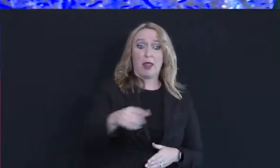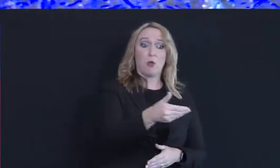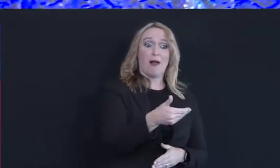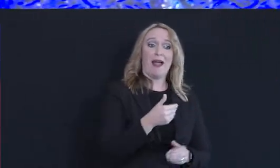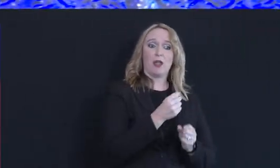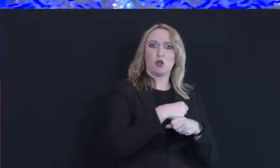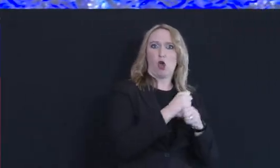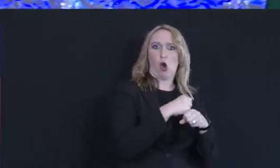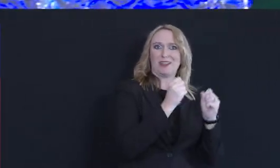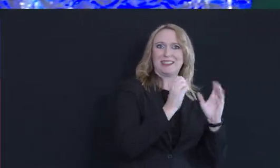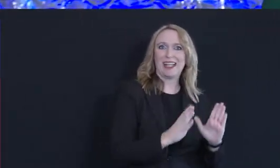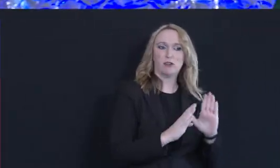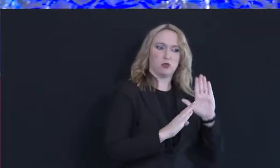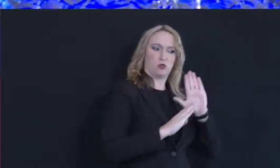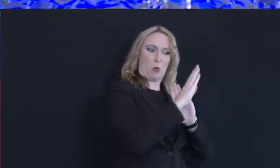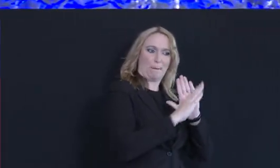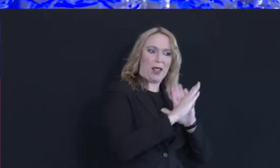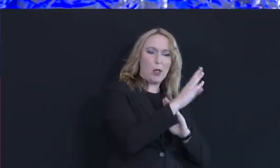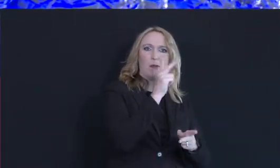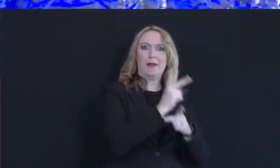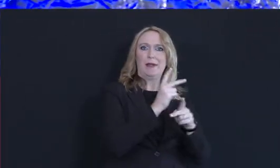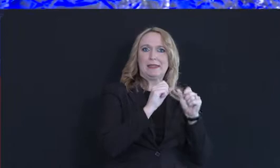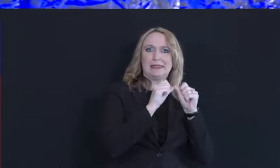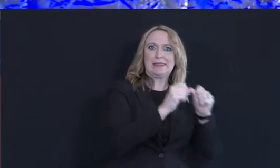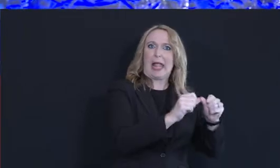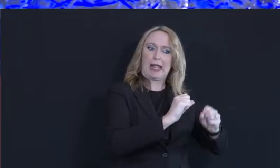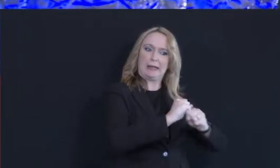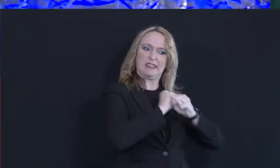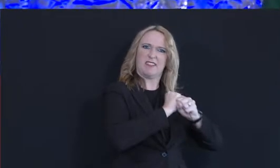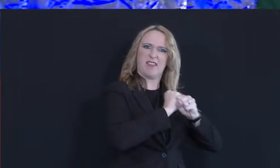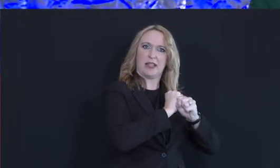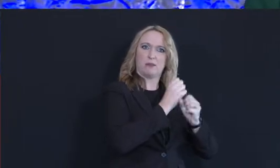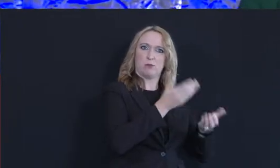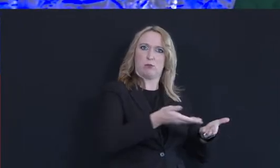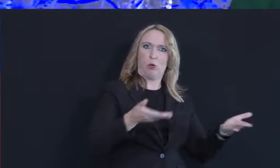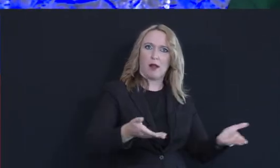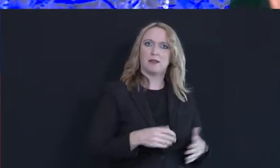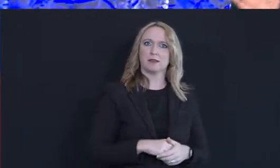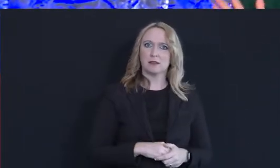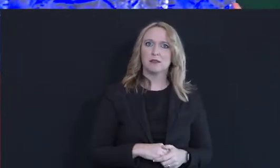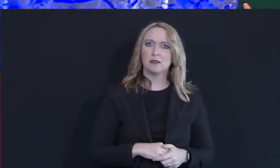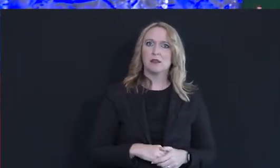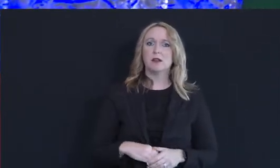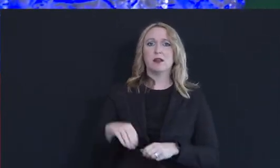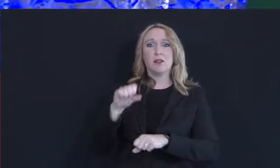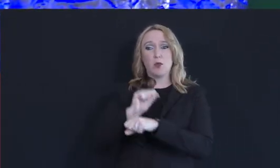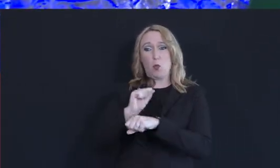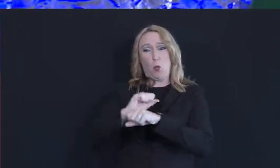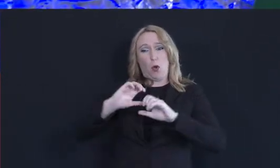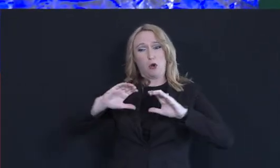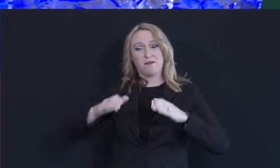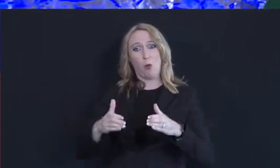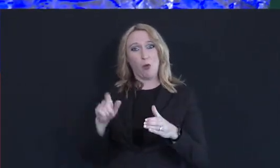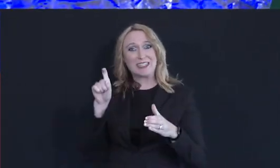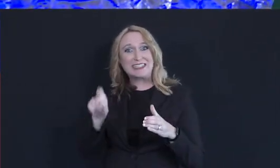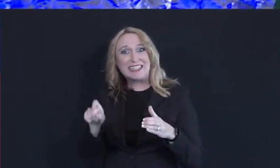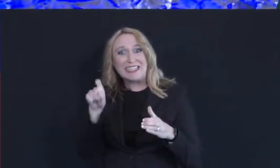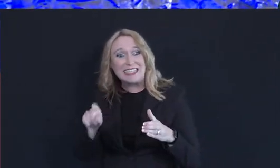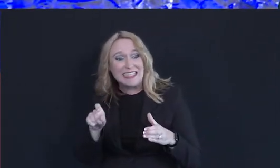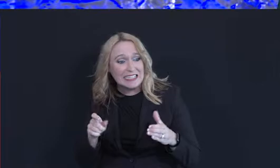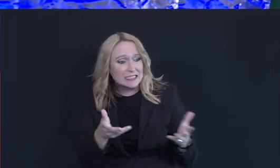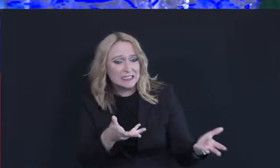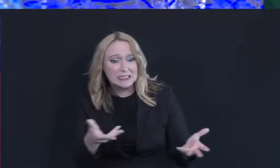for building and sustaining their defense products the workforce need is truly mind-blowing